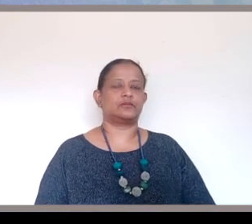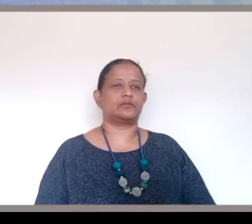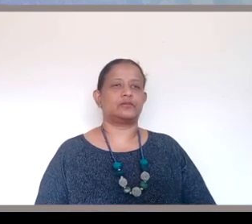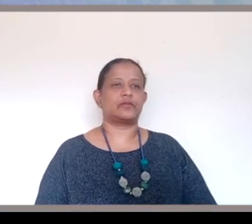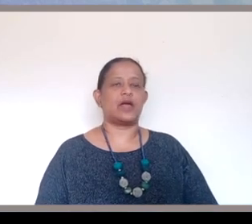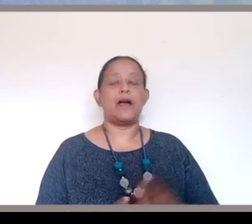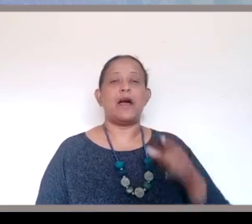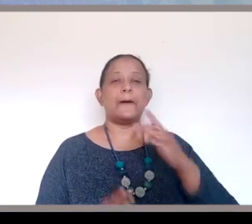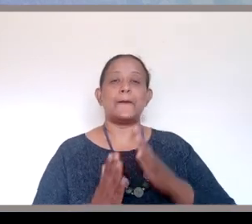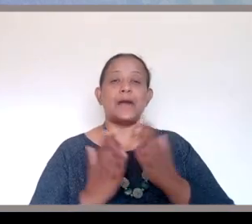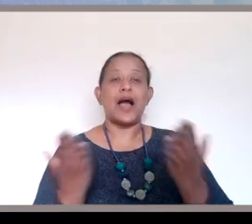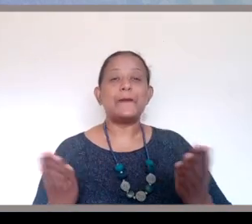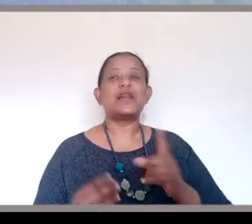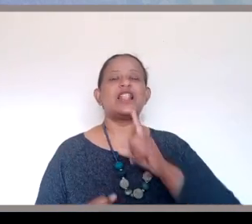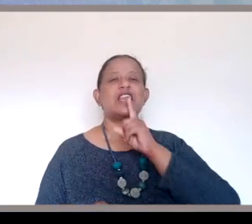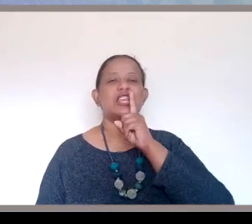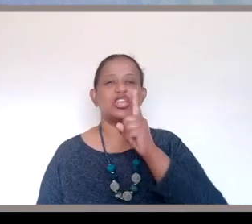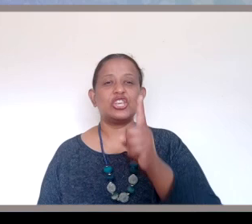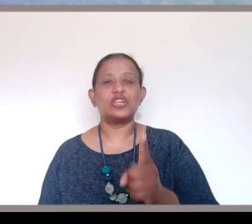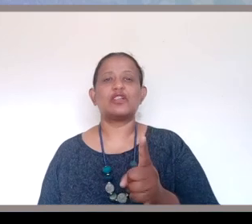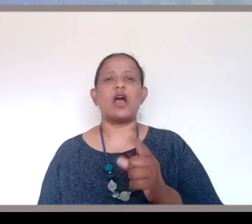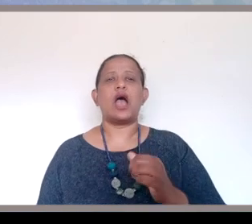New Testament, it's about,